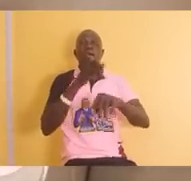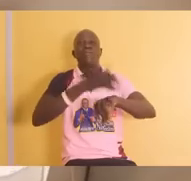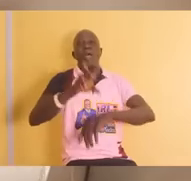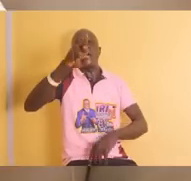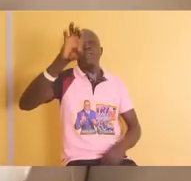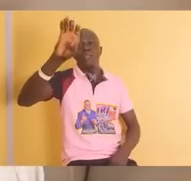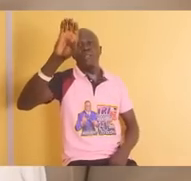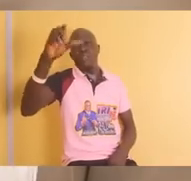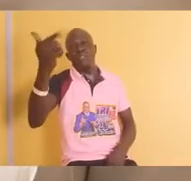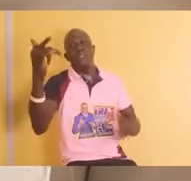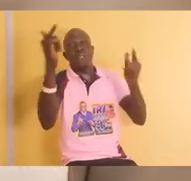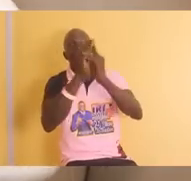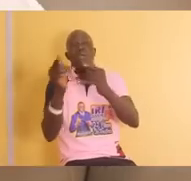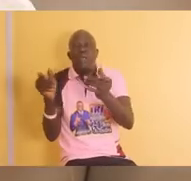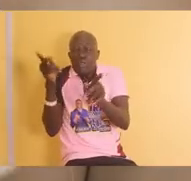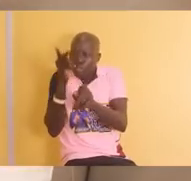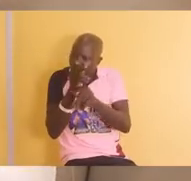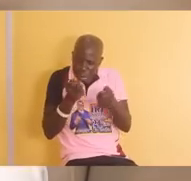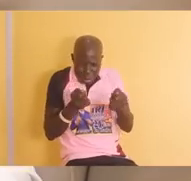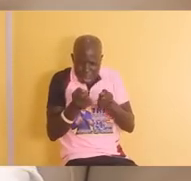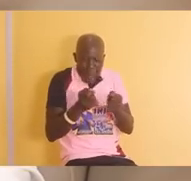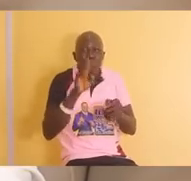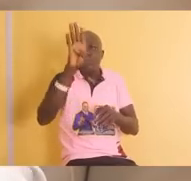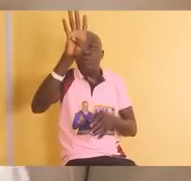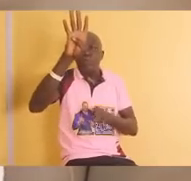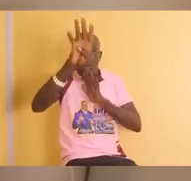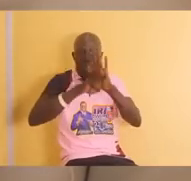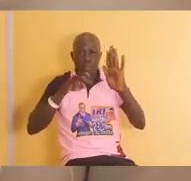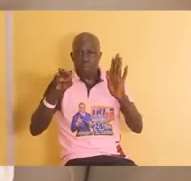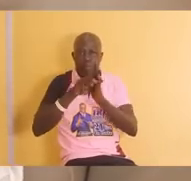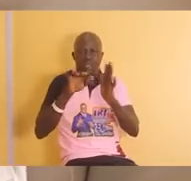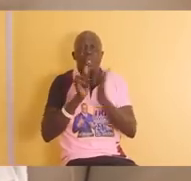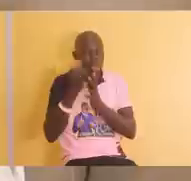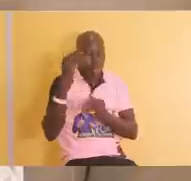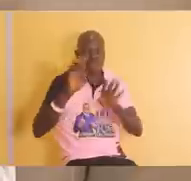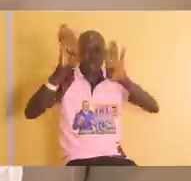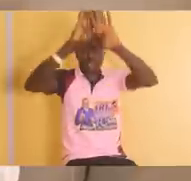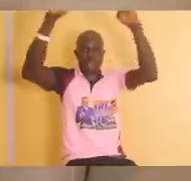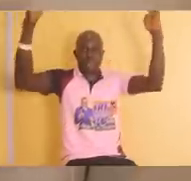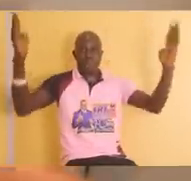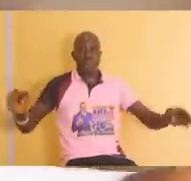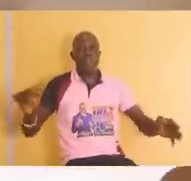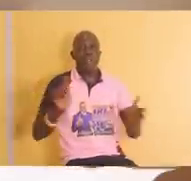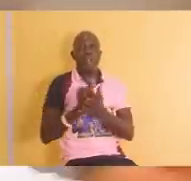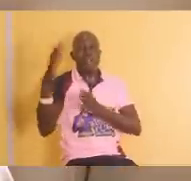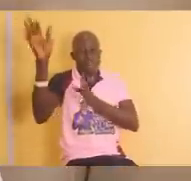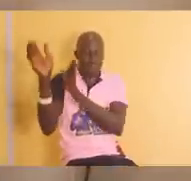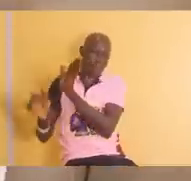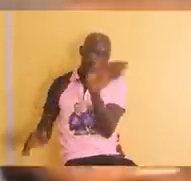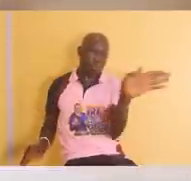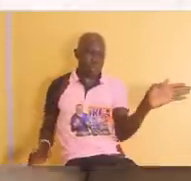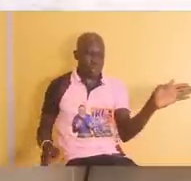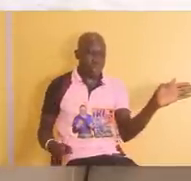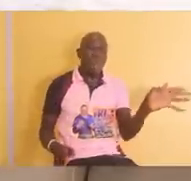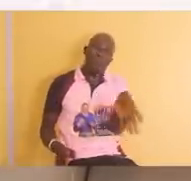put the phone. Make sure you put the phone. Make sure you put the phone. Make sure you put the phone. Make sure you put